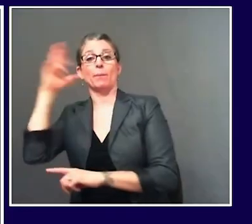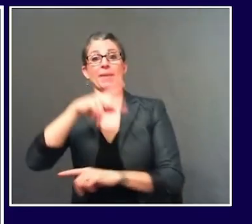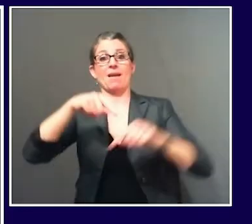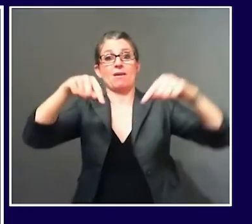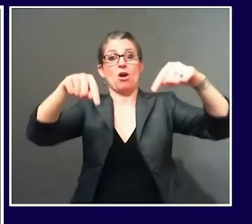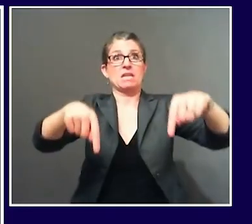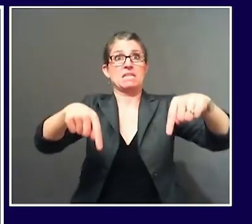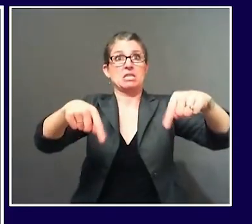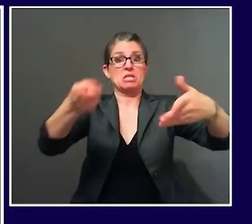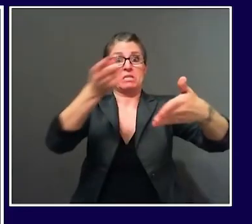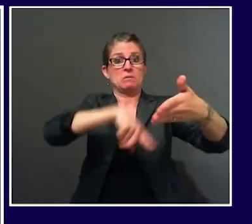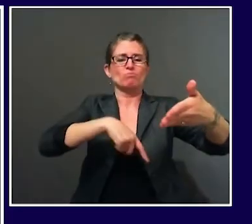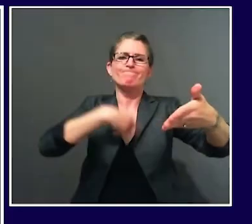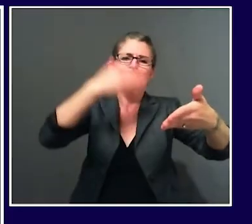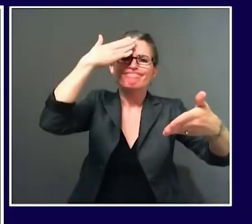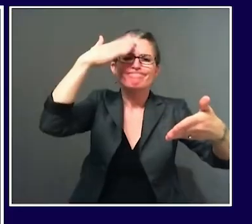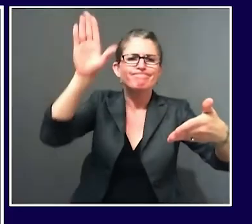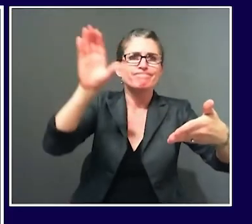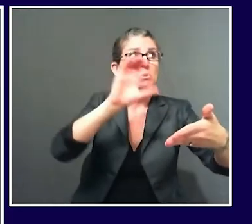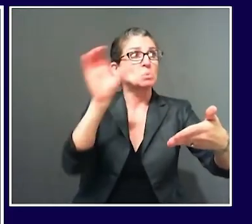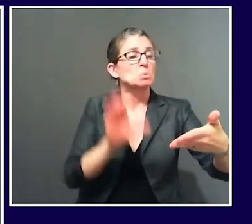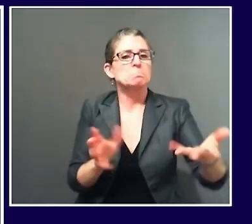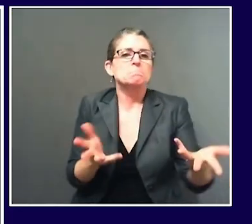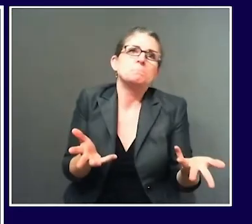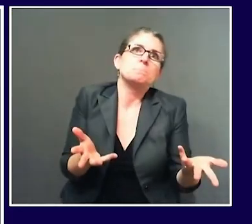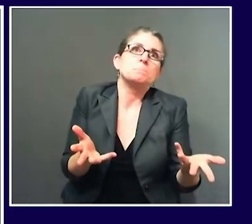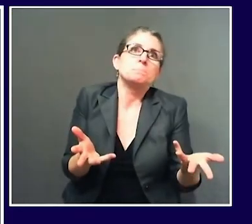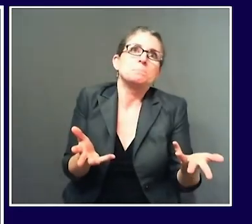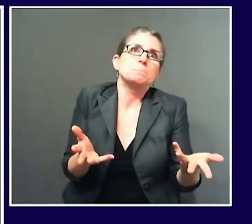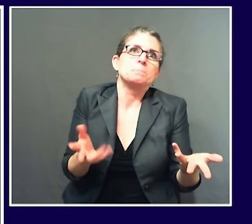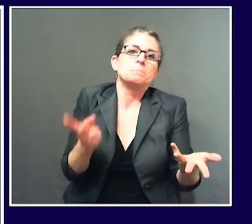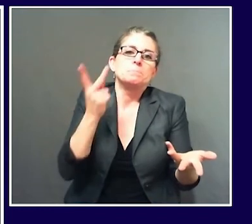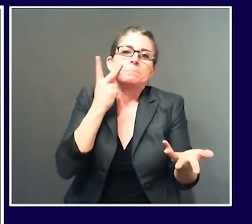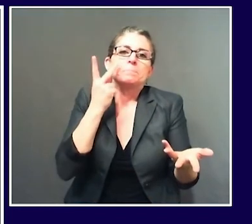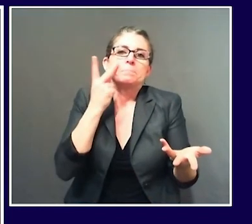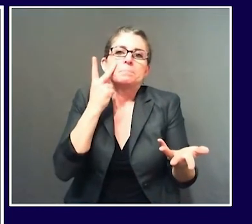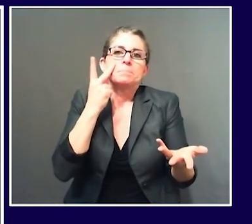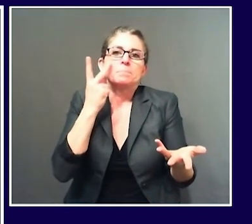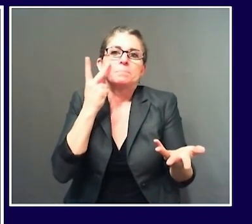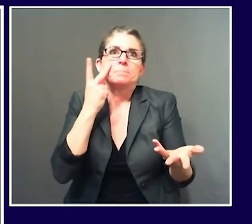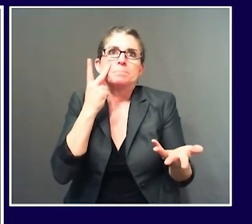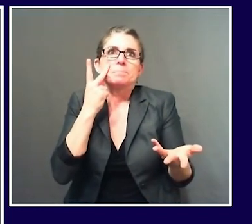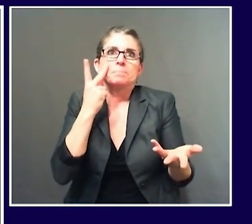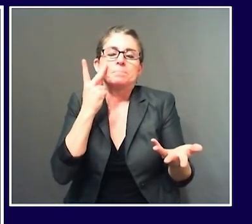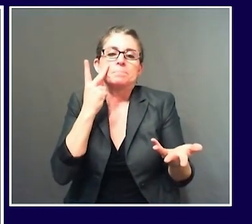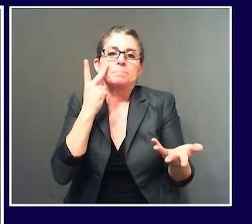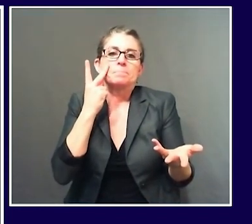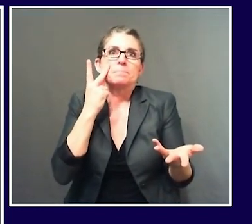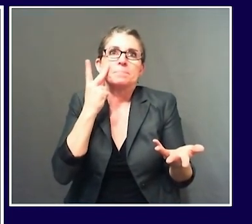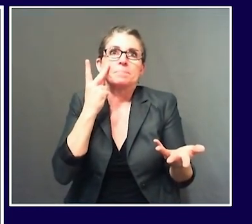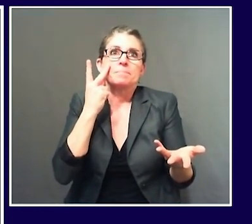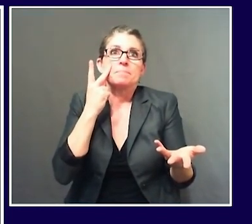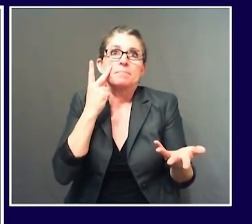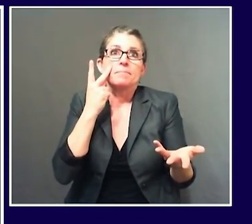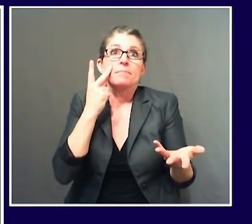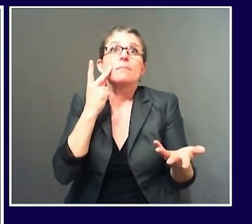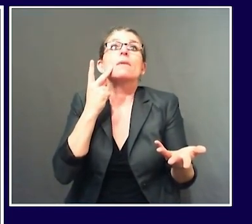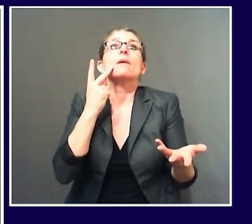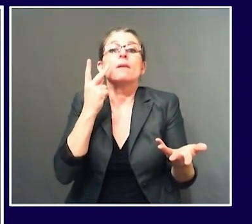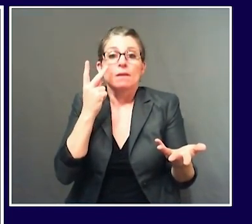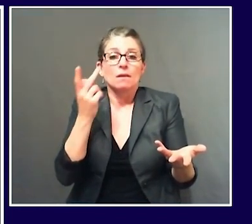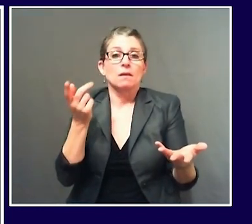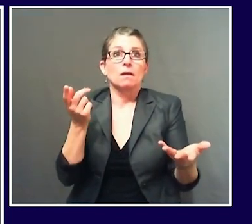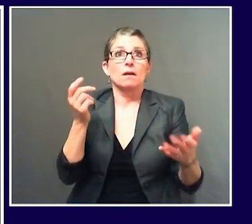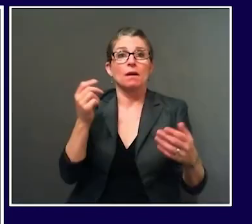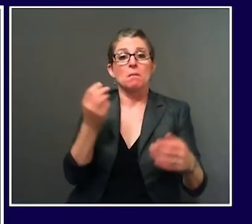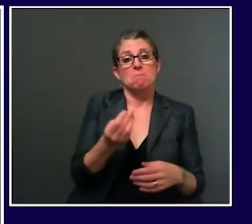whether we might be completely virtual next week. We'll keep everyone posted as we go through the weekend and into the week as to